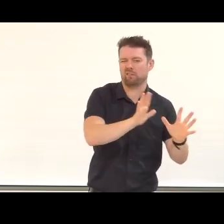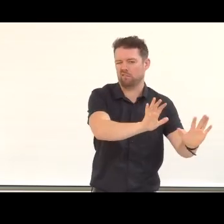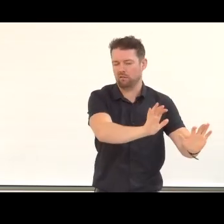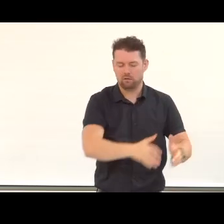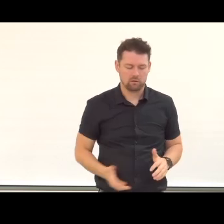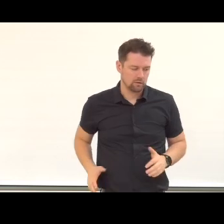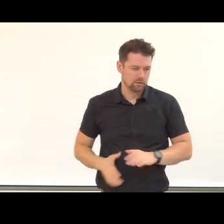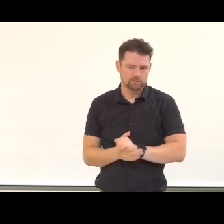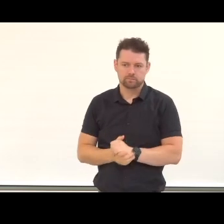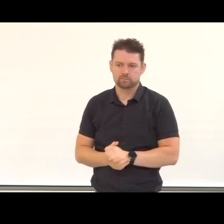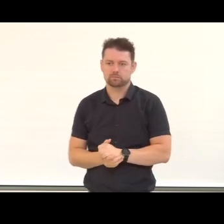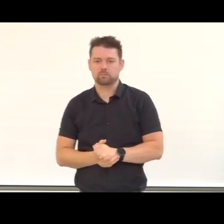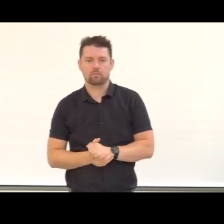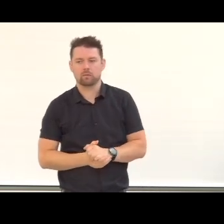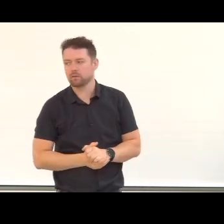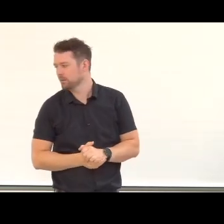Okay.